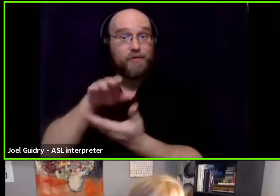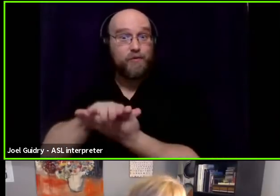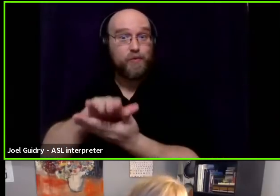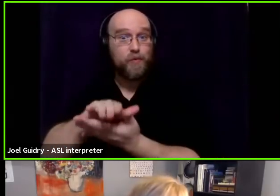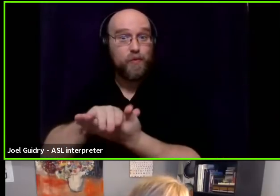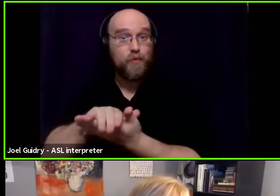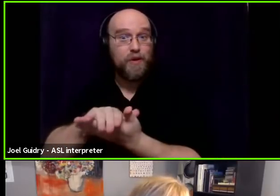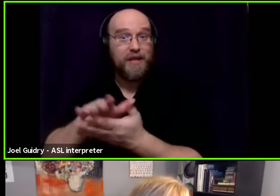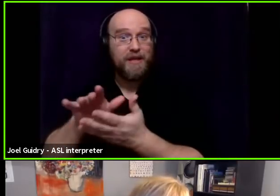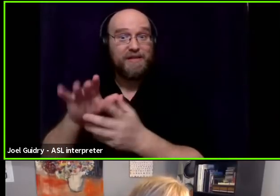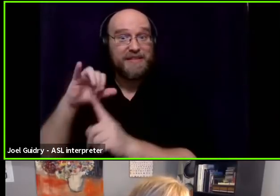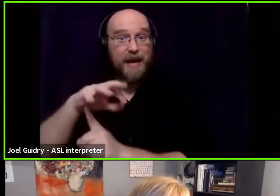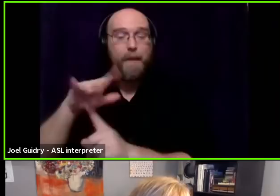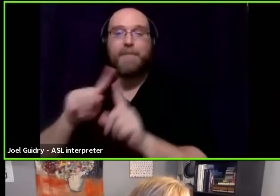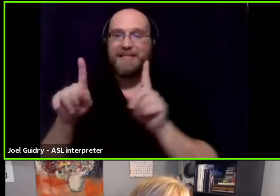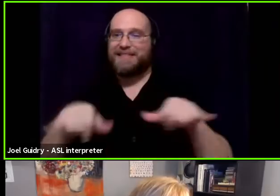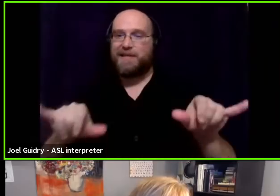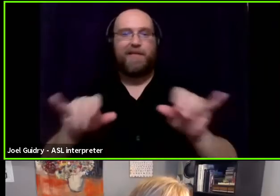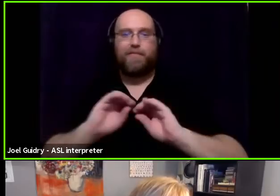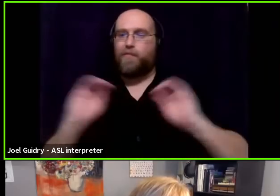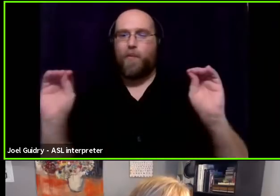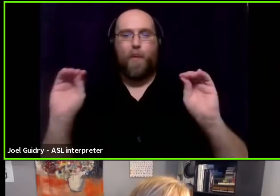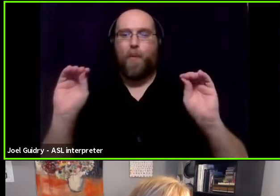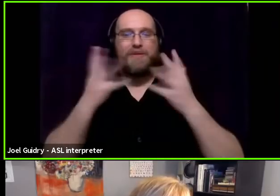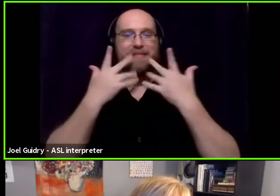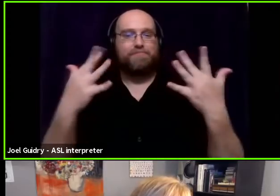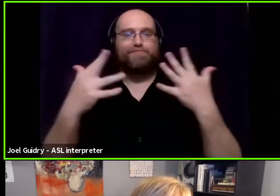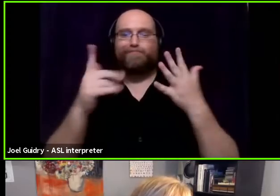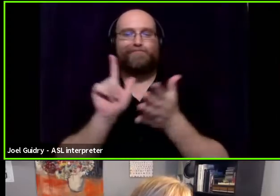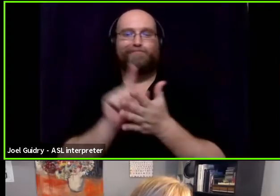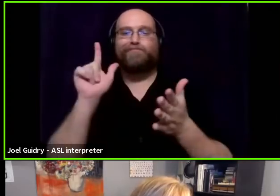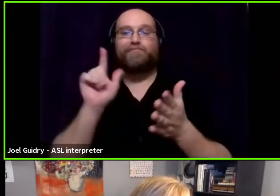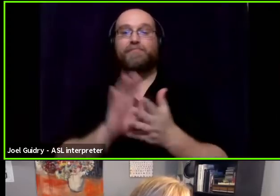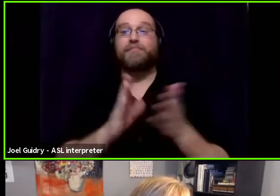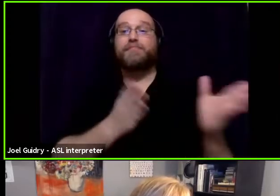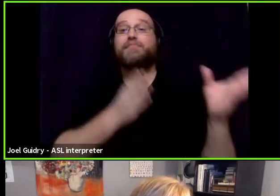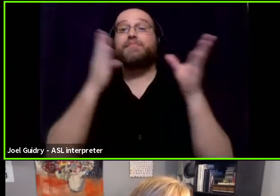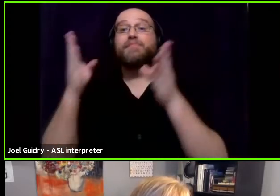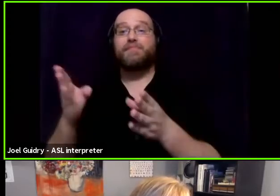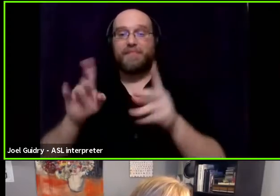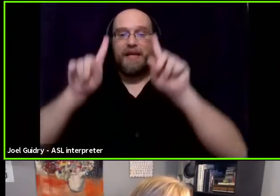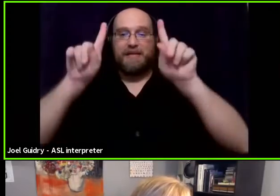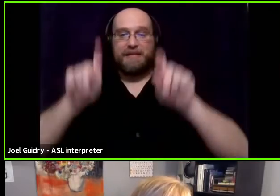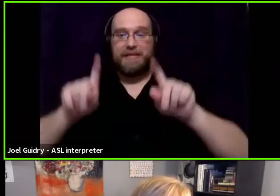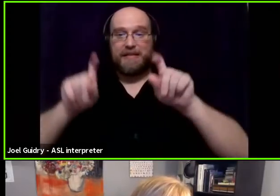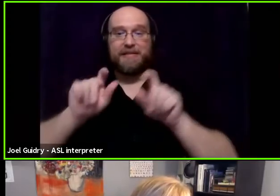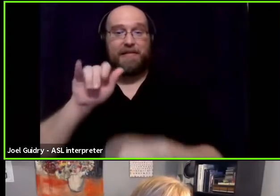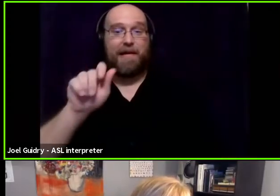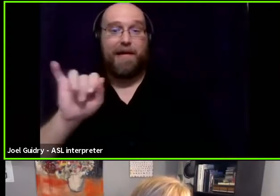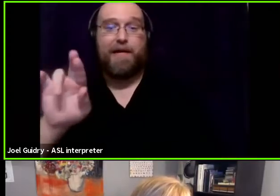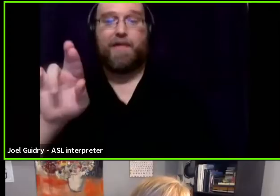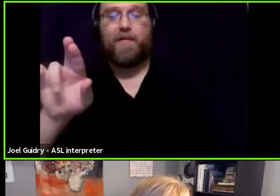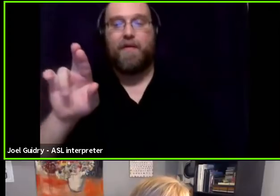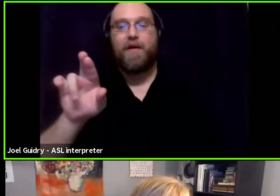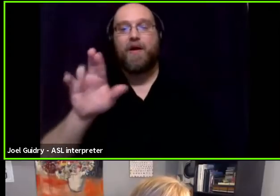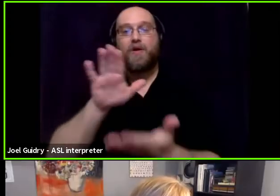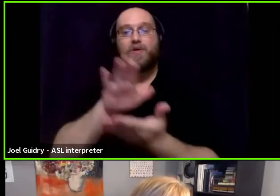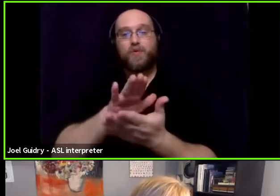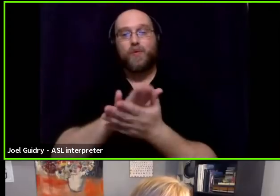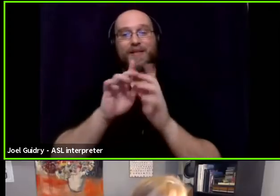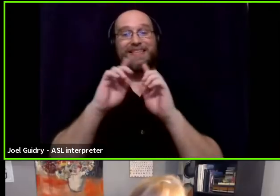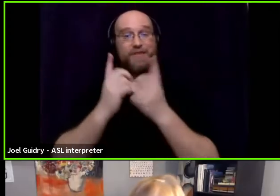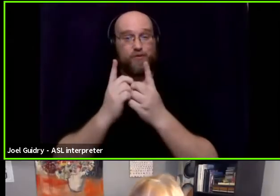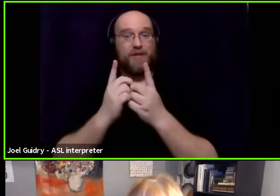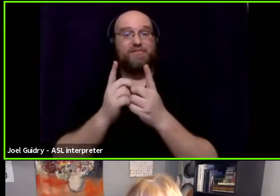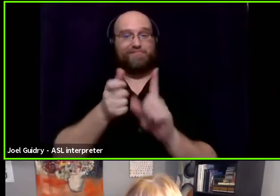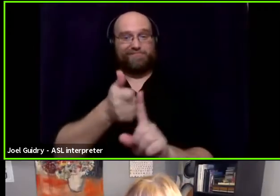singing. Okay, so testing the air, the school district is the one who can bring somebody in to have the